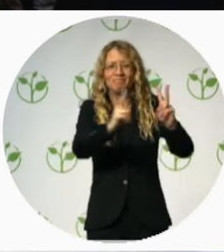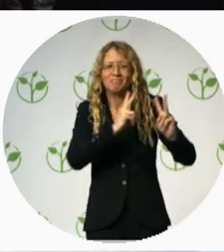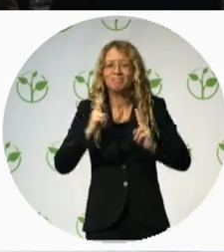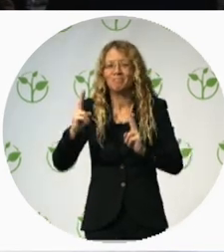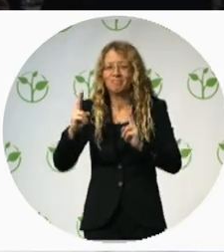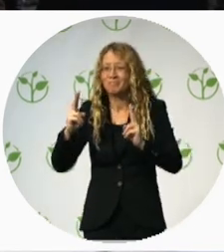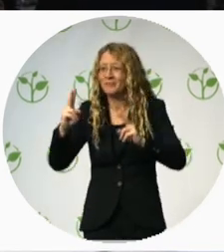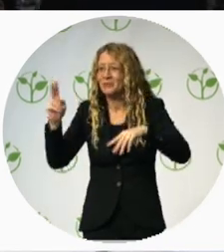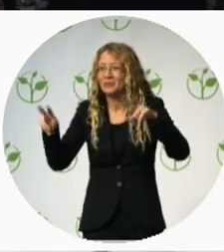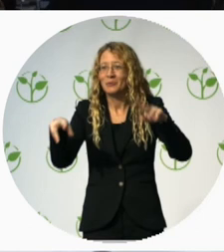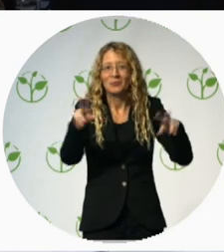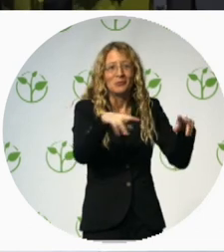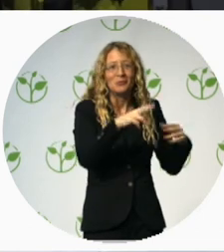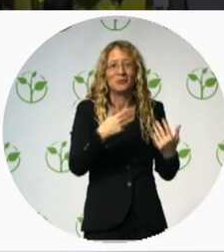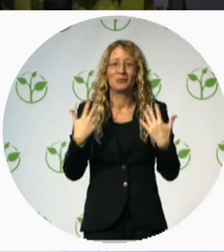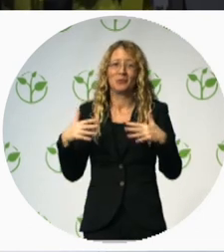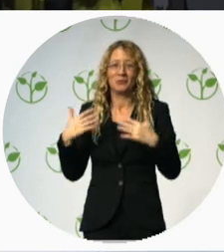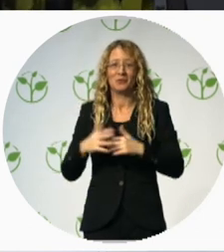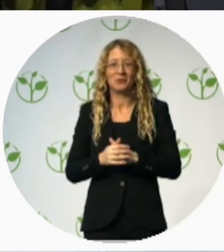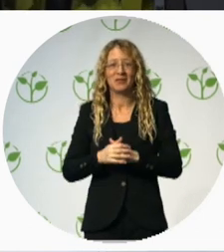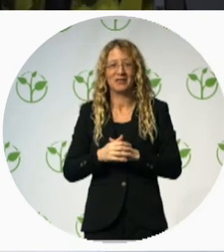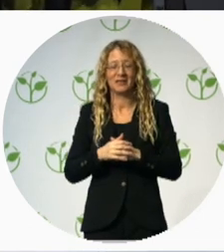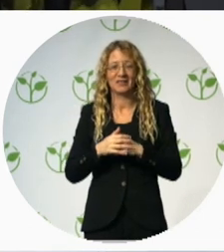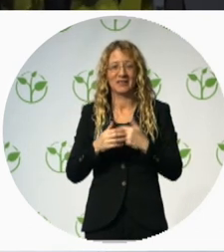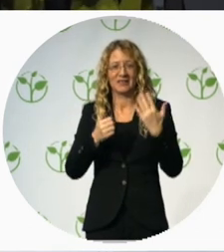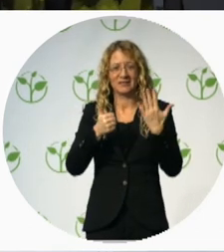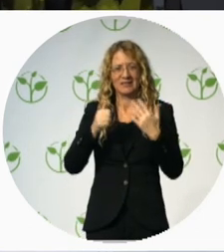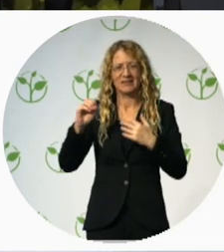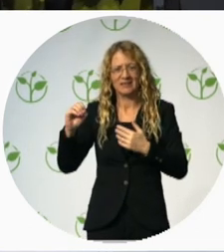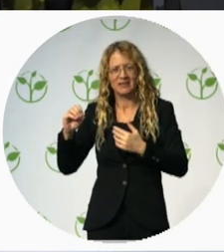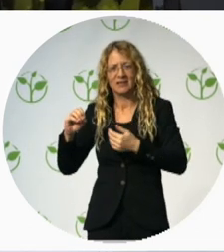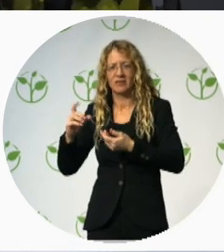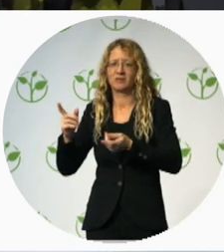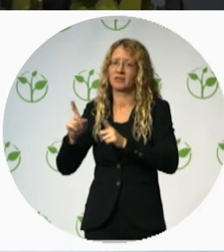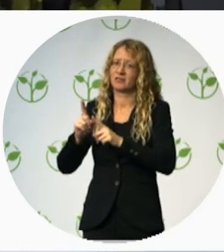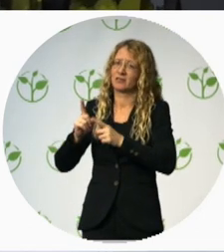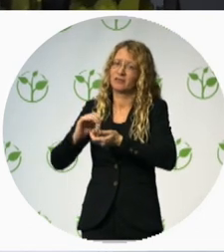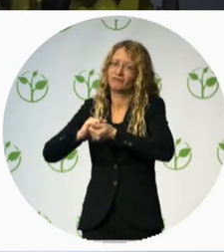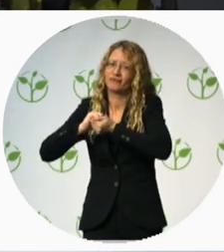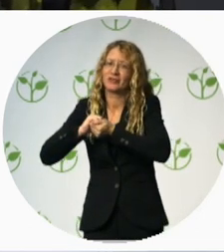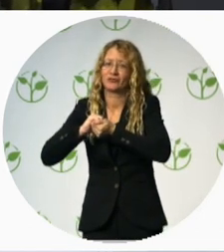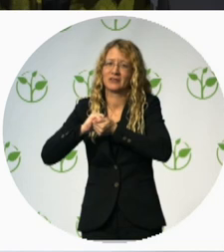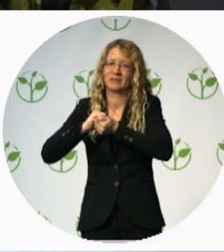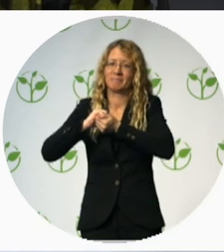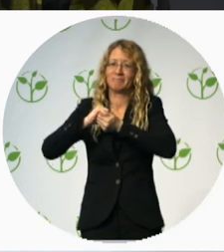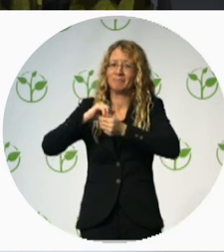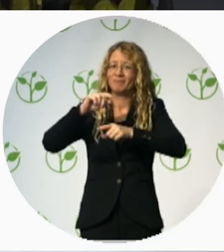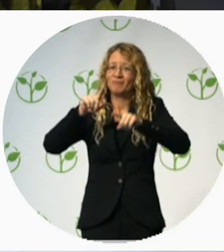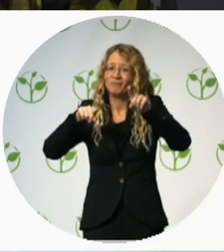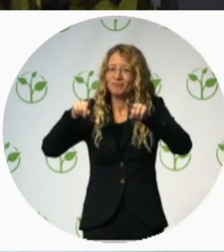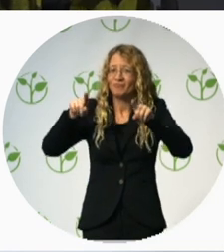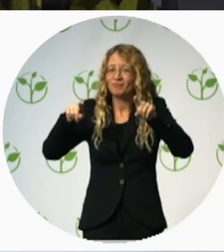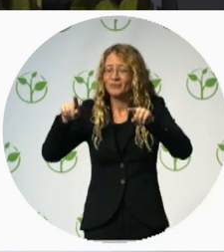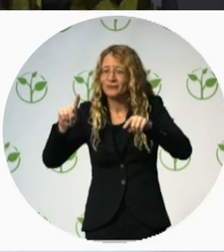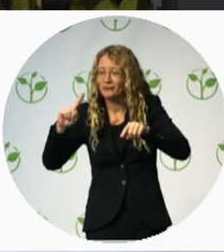developed Friendship Park, the country's first accessible and inclusive playground, and it has developed a methodology to replicate them all over